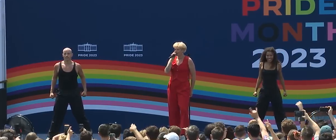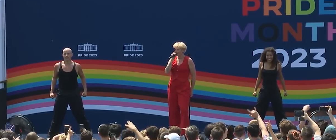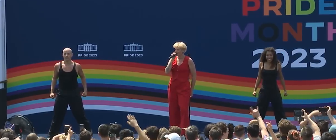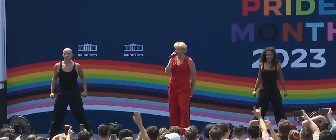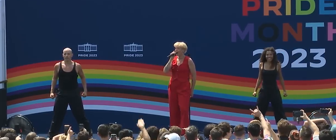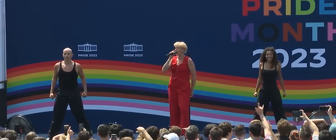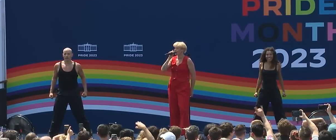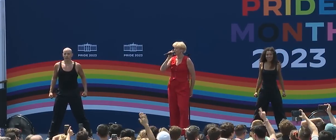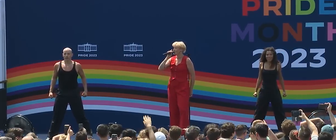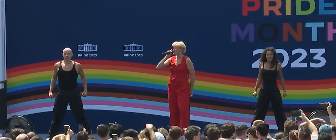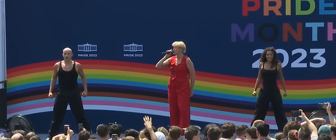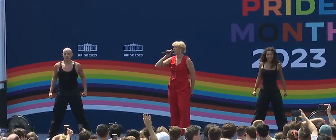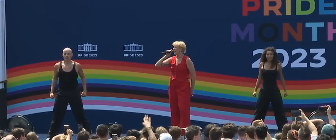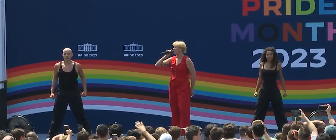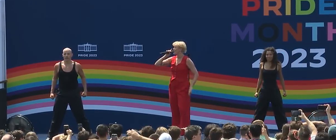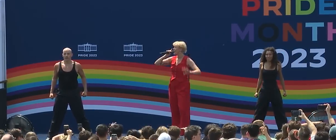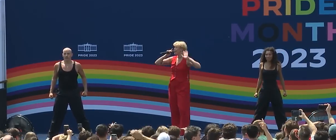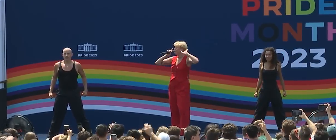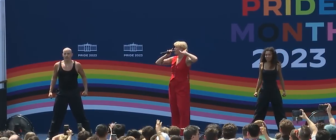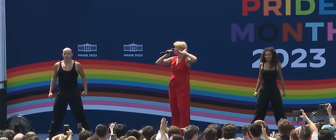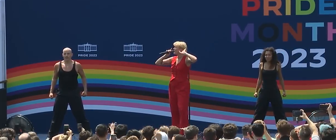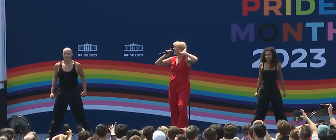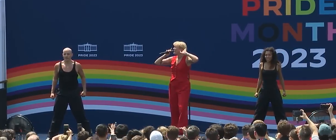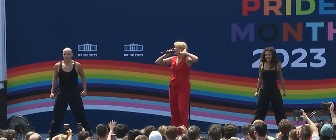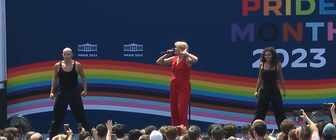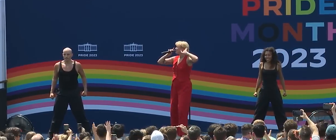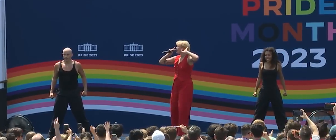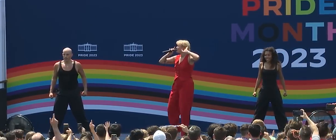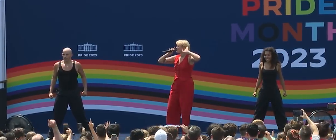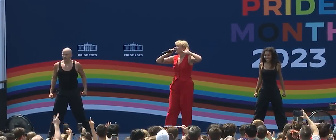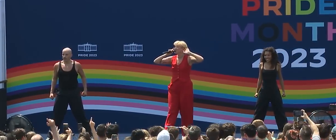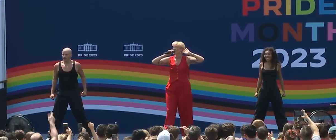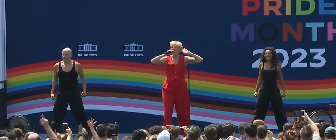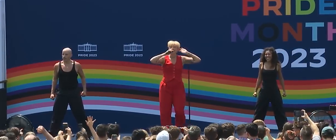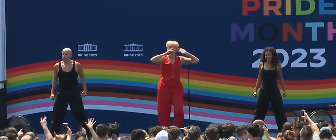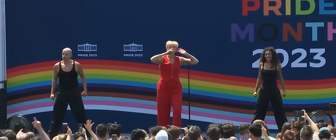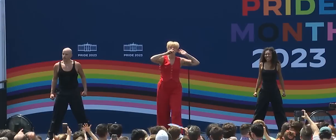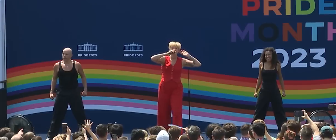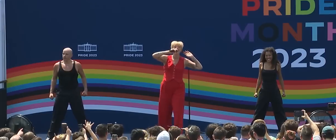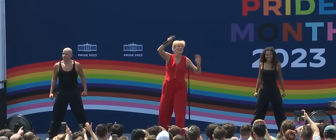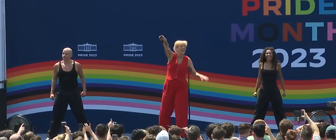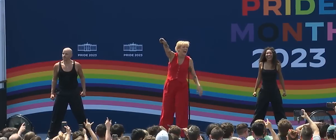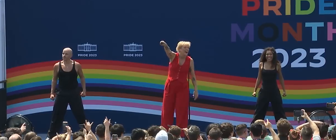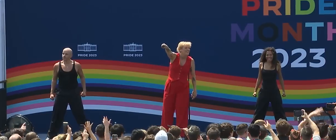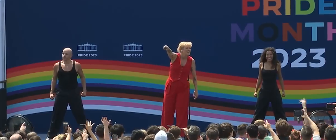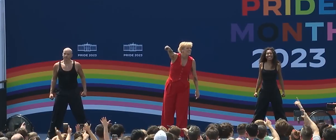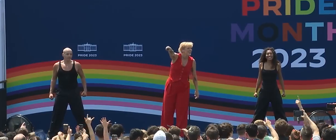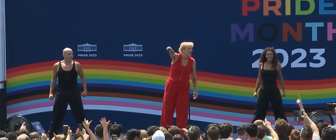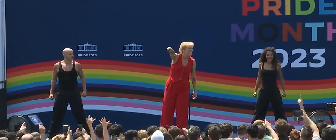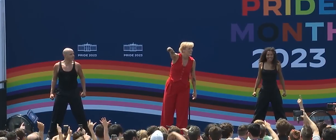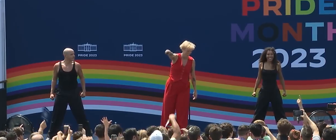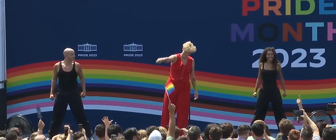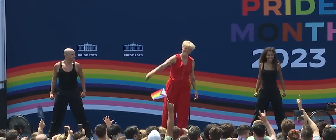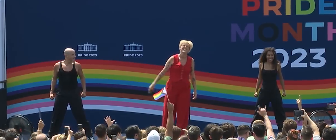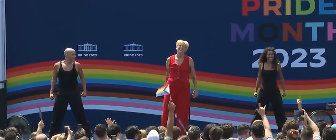Forever, near and far, closer together, everywhere, I will be with you, everything.